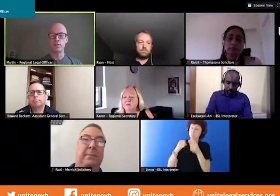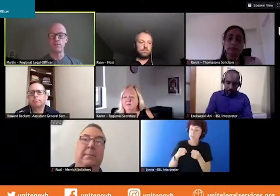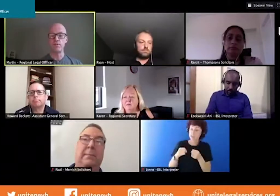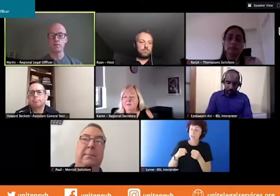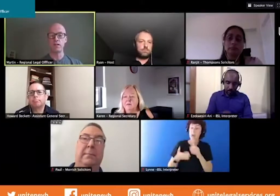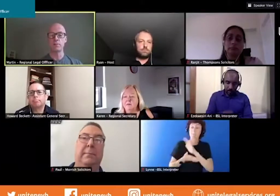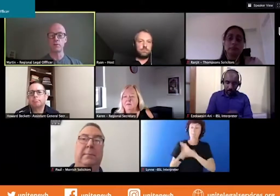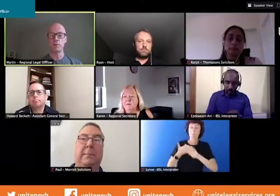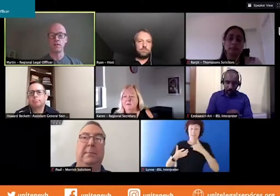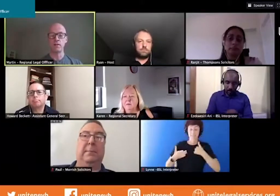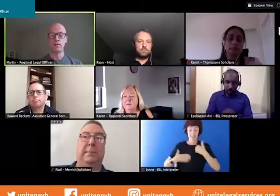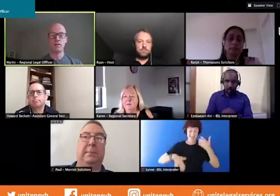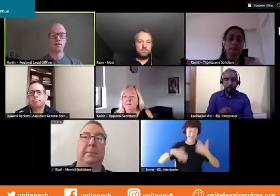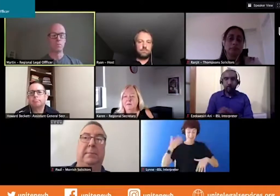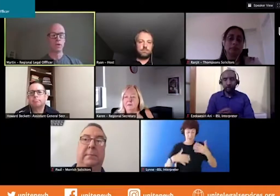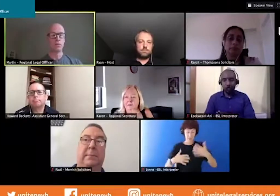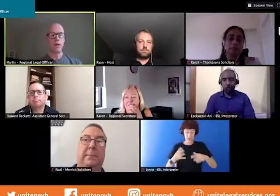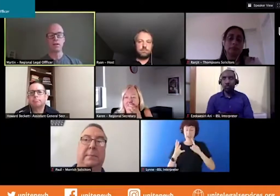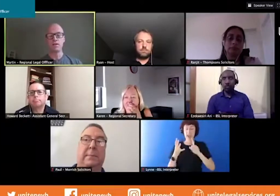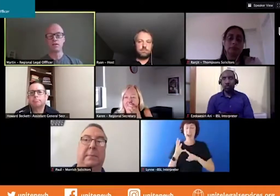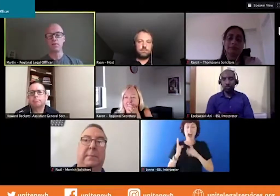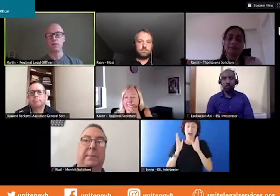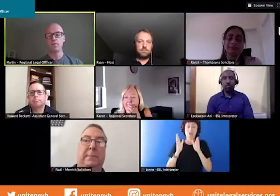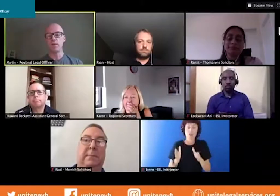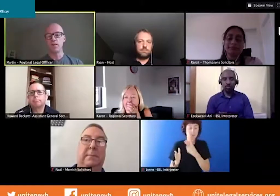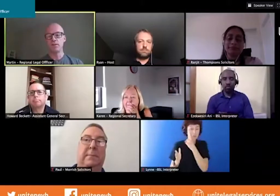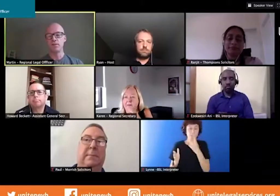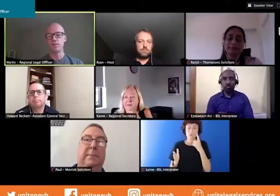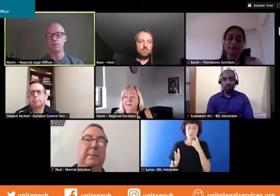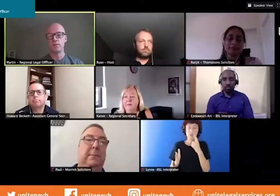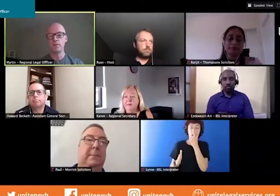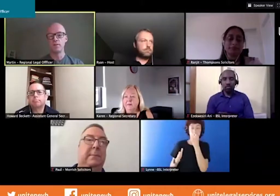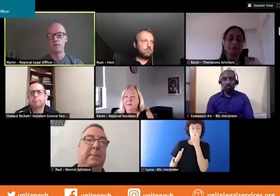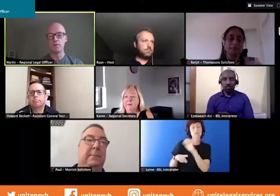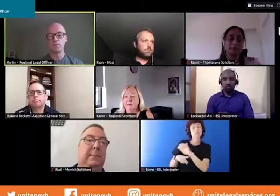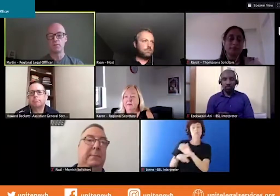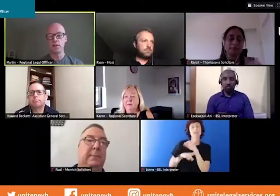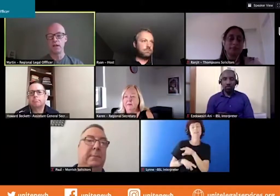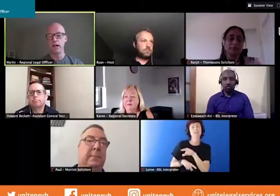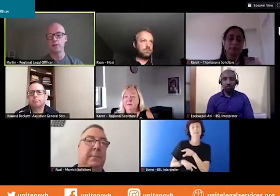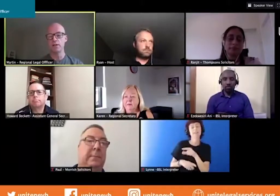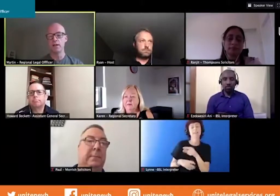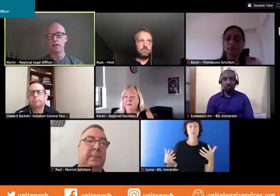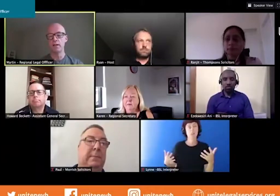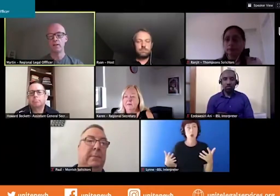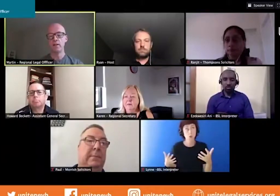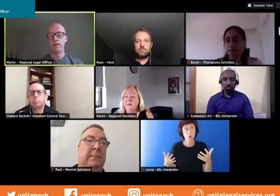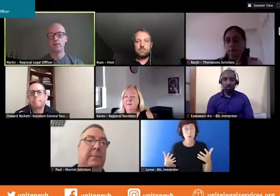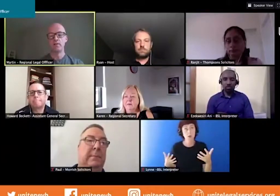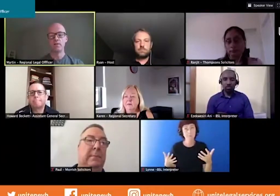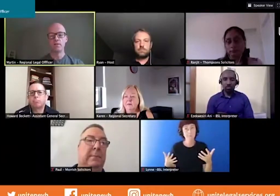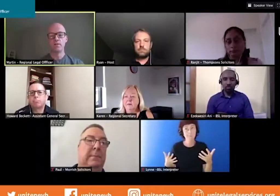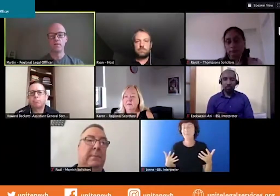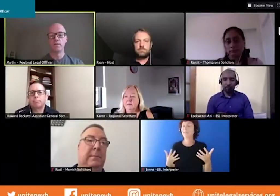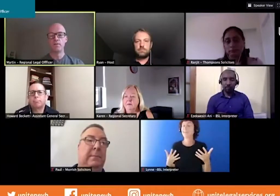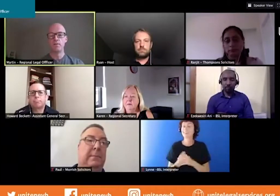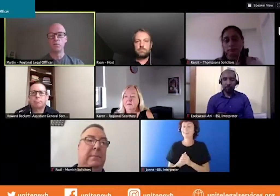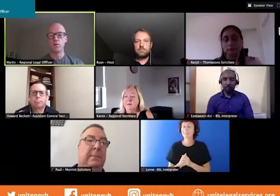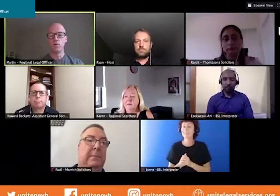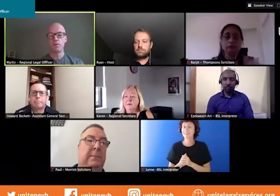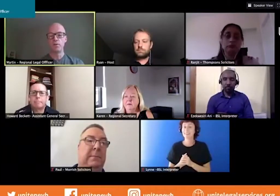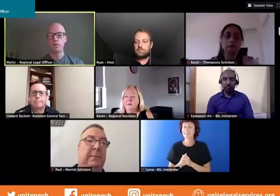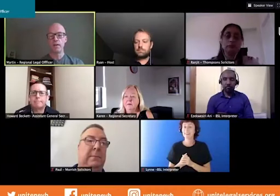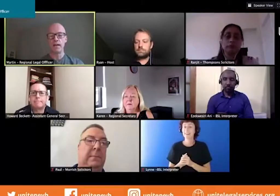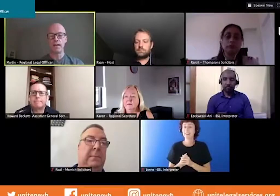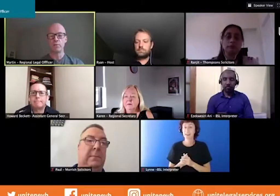reasonably foreseeable. So bringing back all of that to the question being asked here, that we've got a